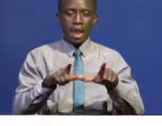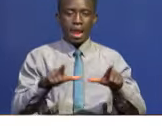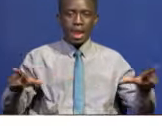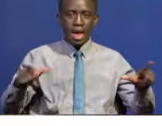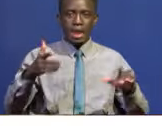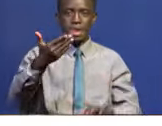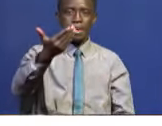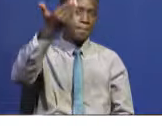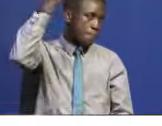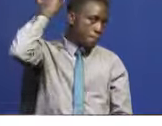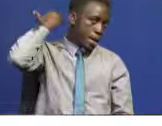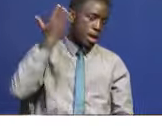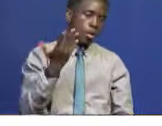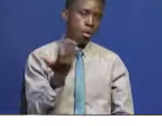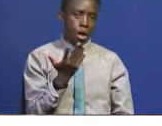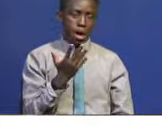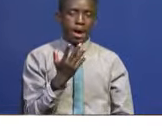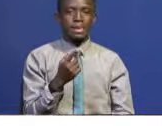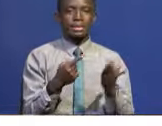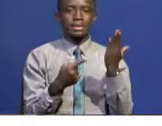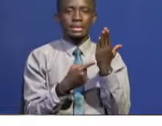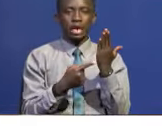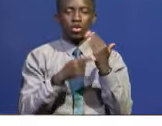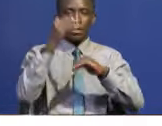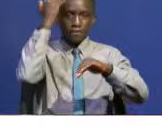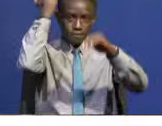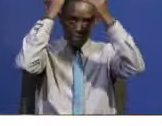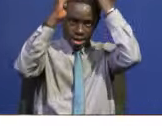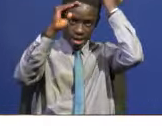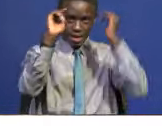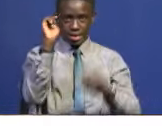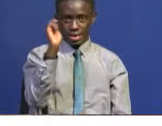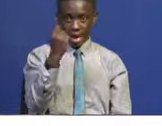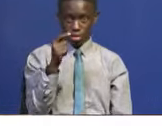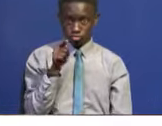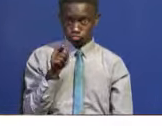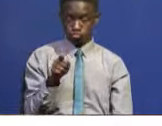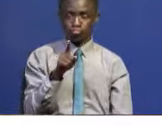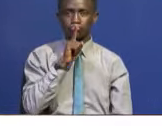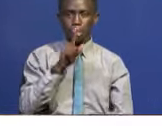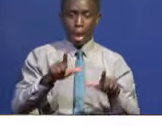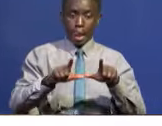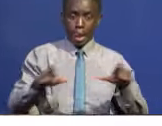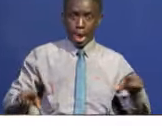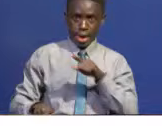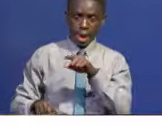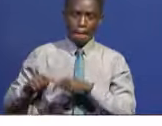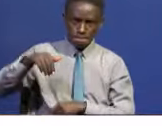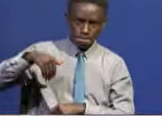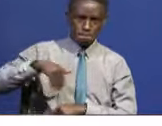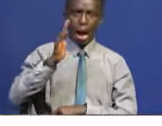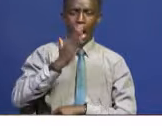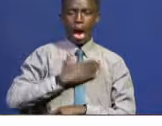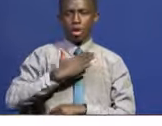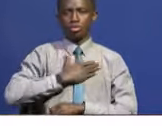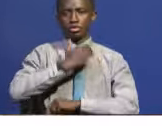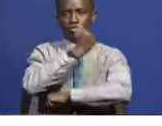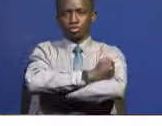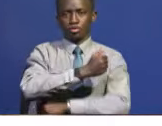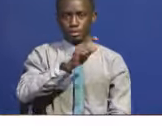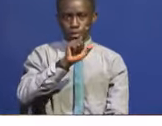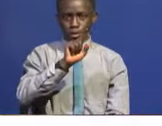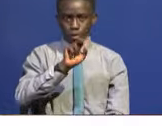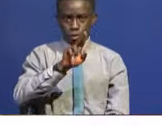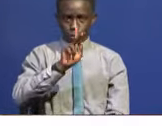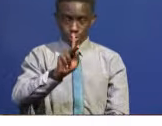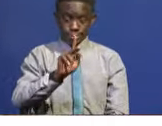that is the Technical University of Kenya. You told us that land belongs to us, and nowadays